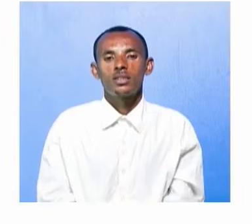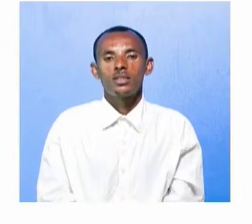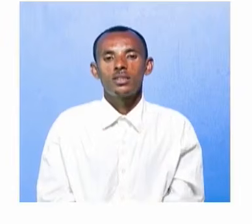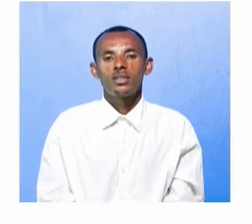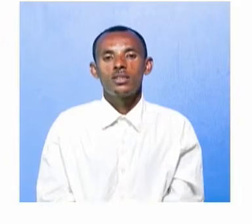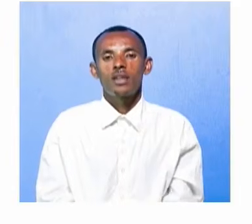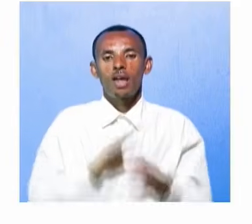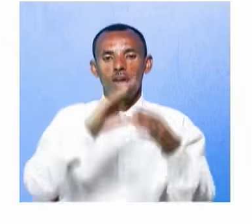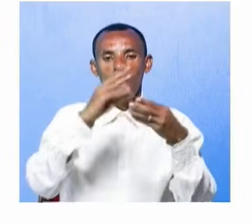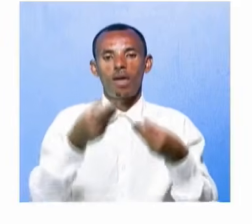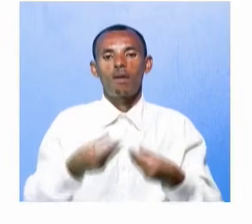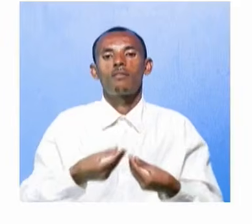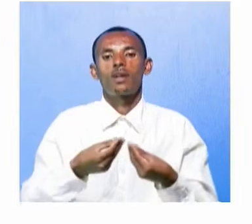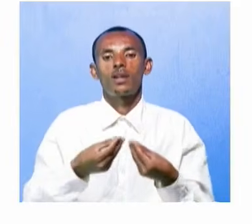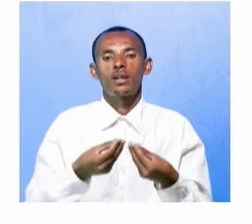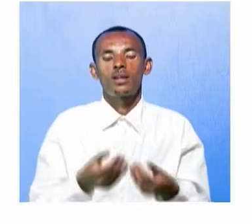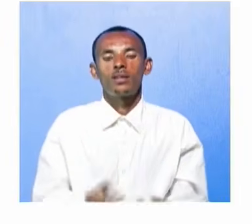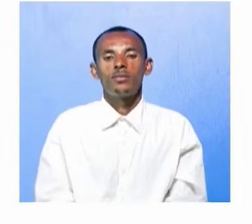given